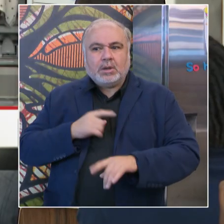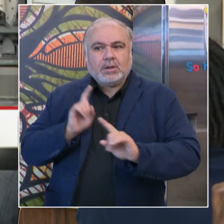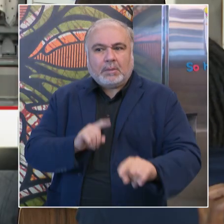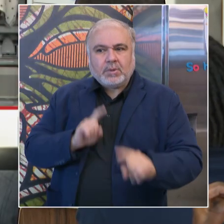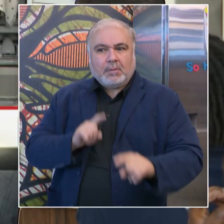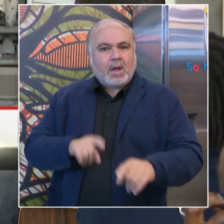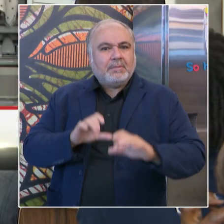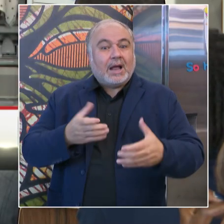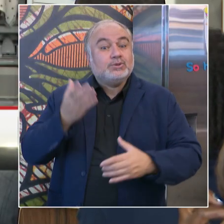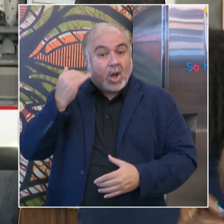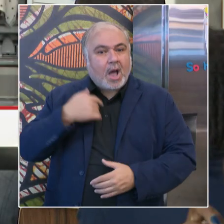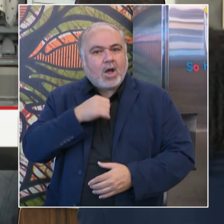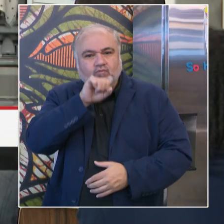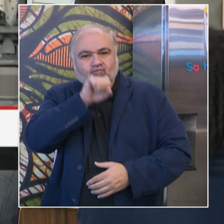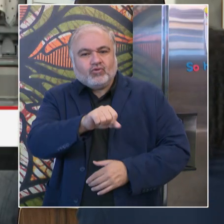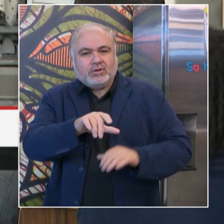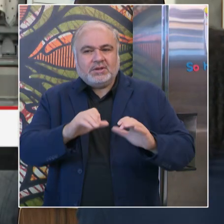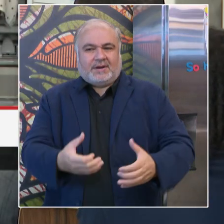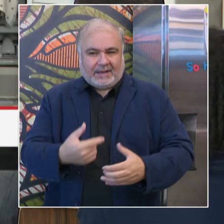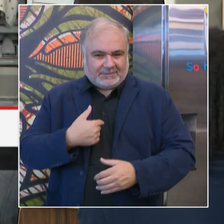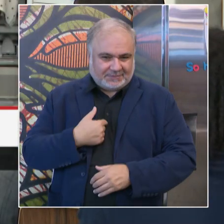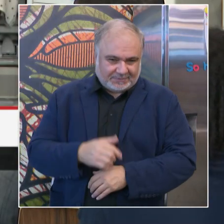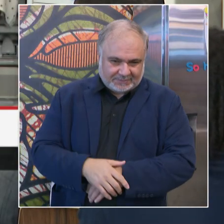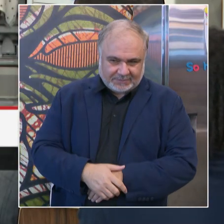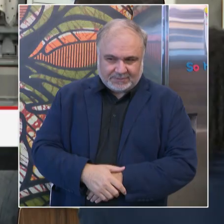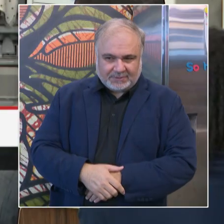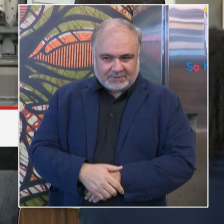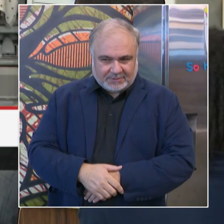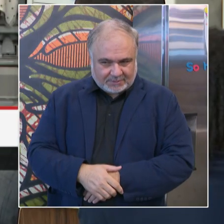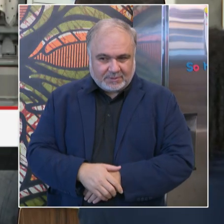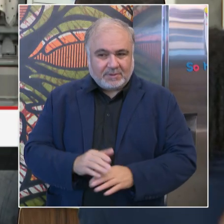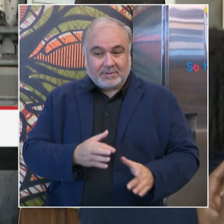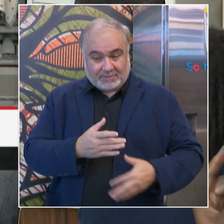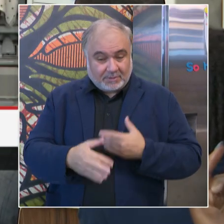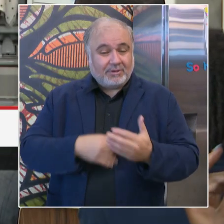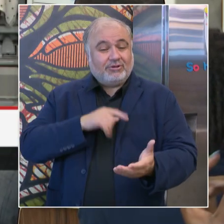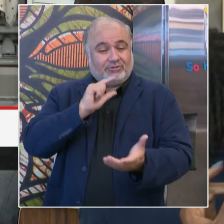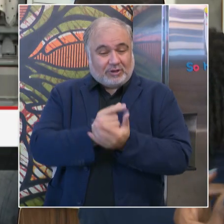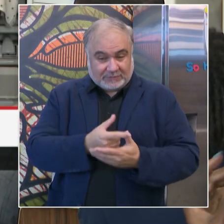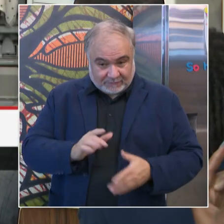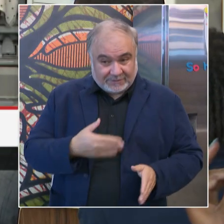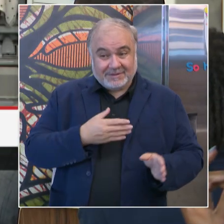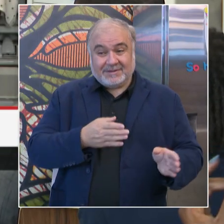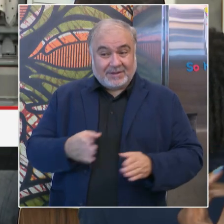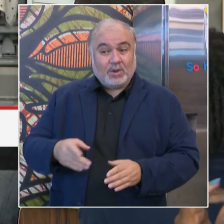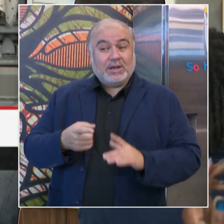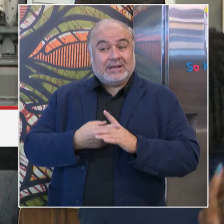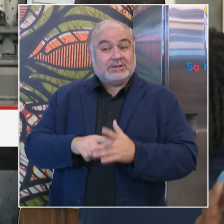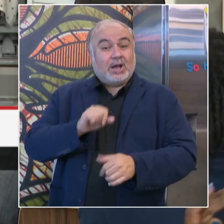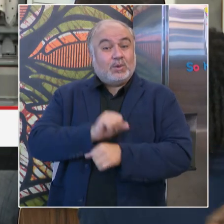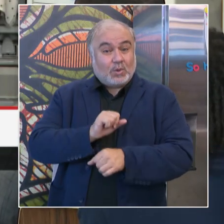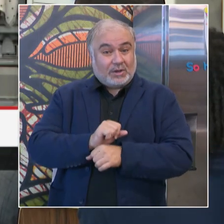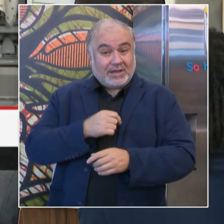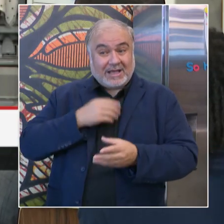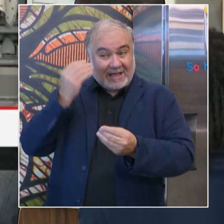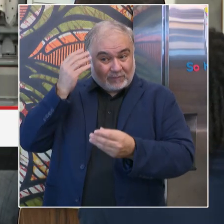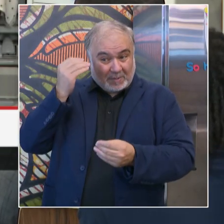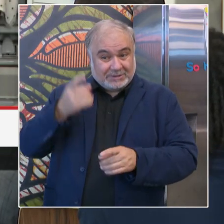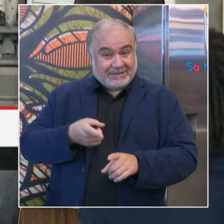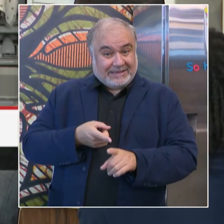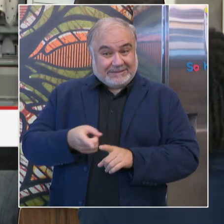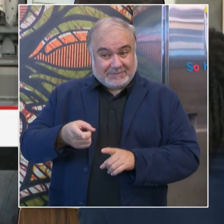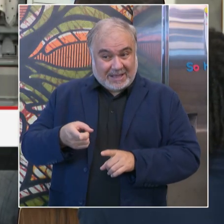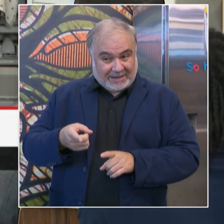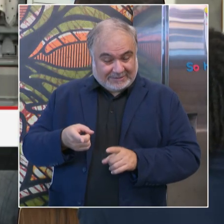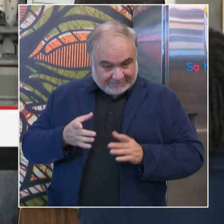Heal program. I worked as a health information specialist apprentice at Whitman Walker Health, right in this location. And I just started,